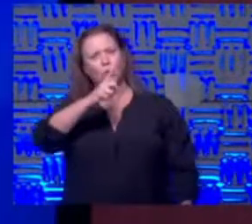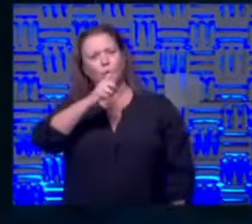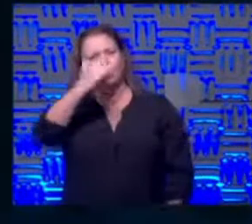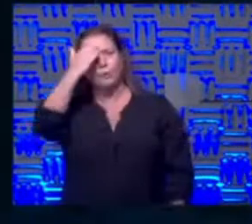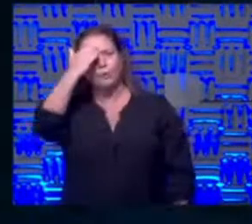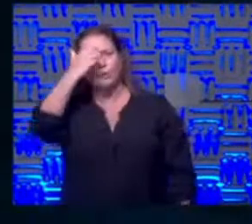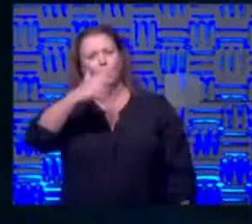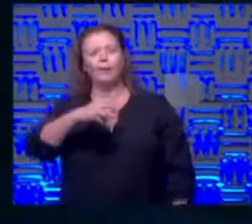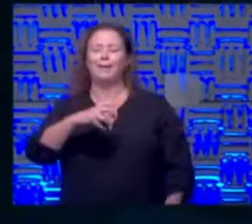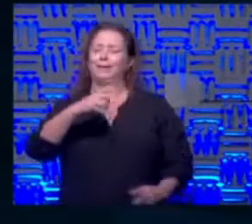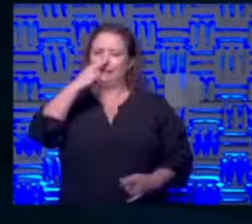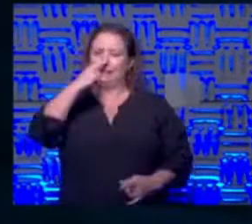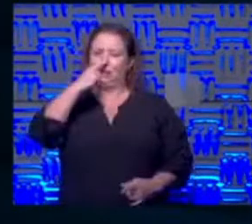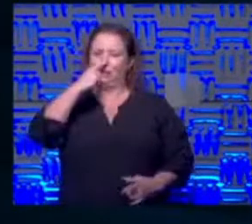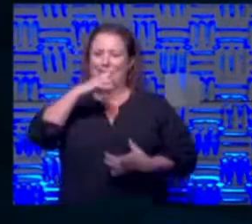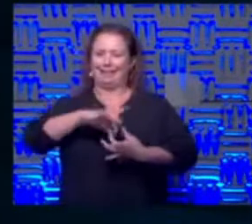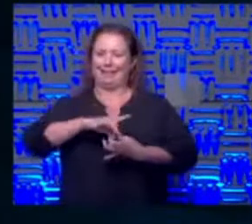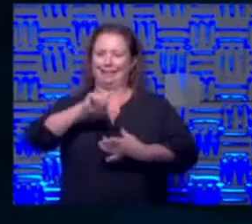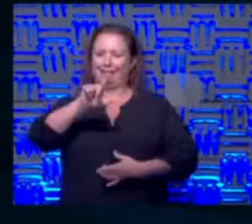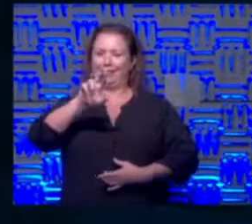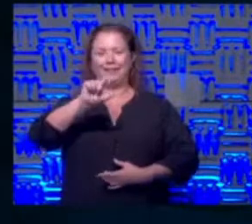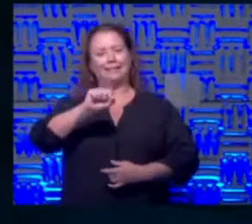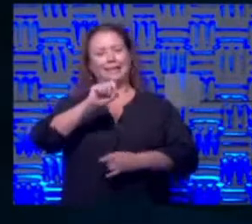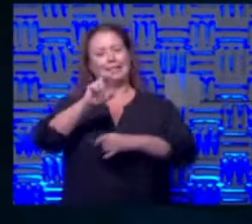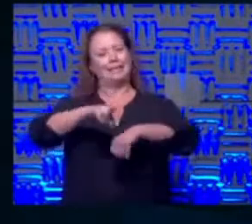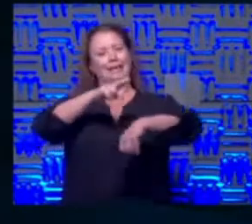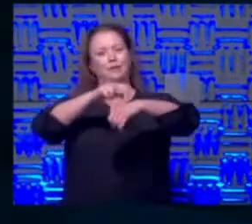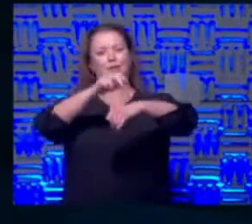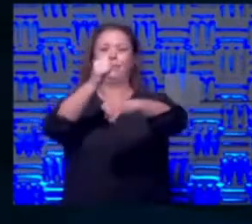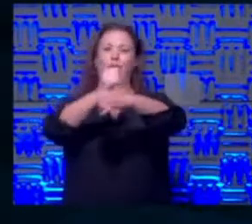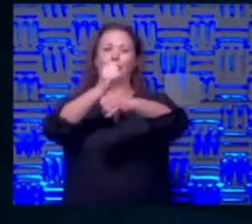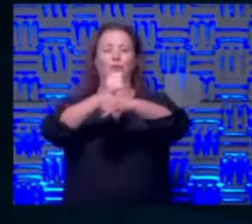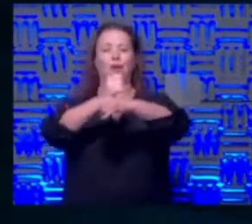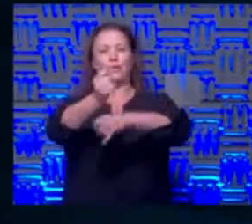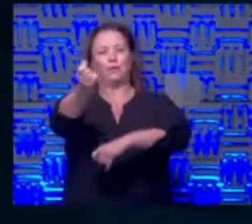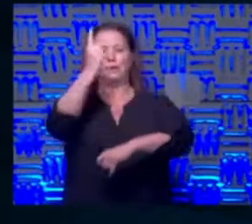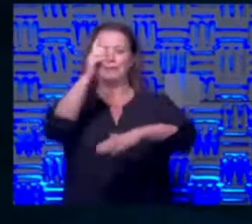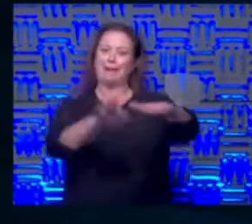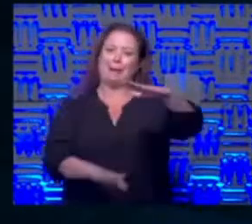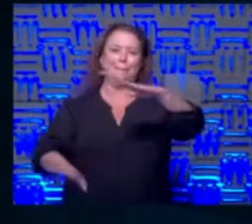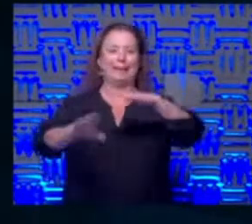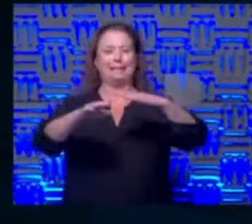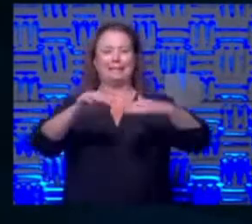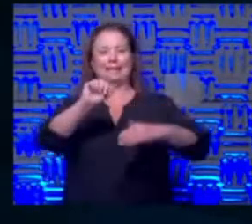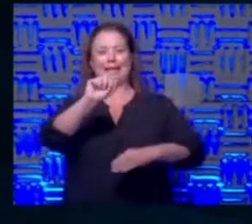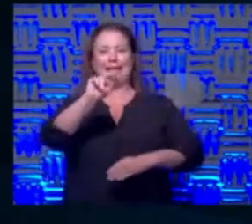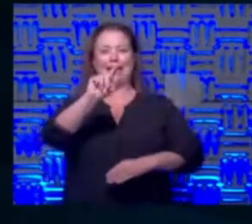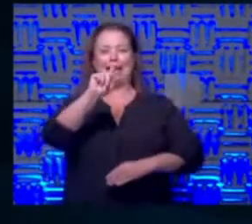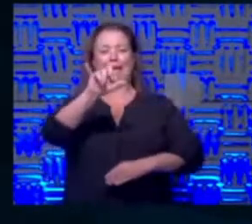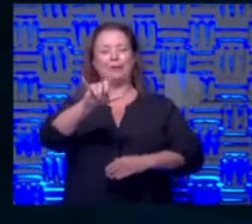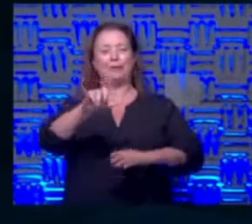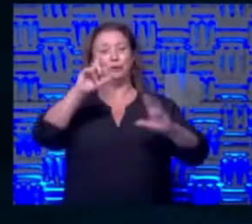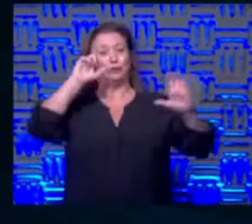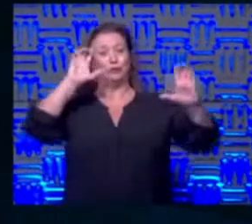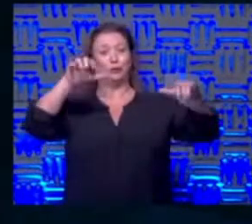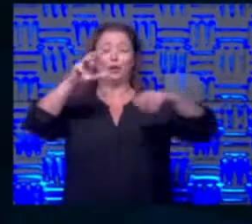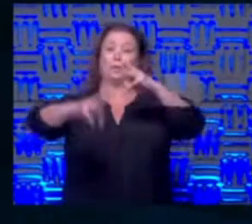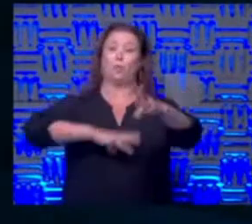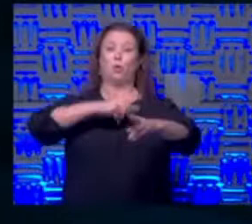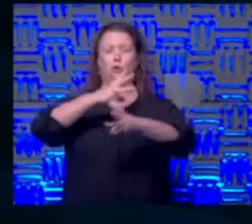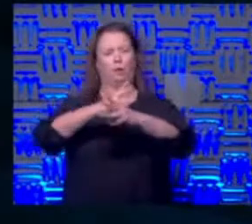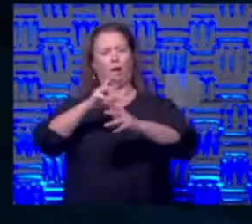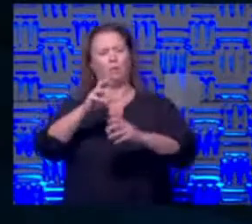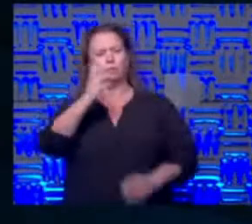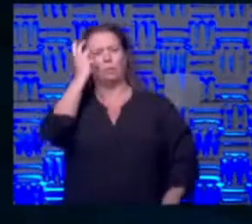in this breaking science, it is published by the National Institute for Understanding Basic Anatomy, shocked the world, showing that the